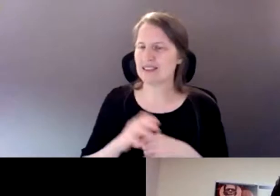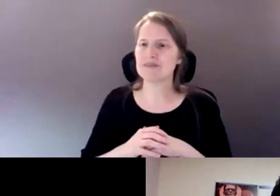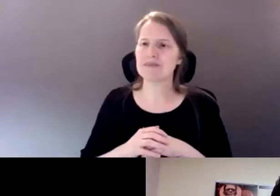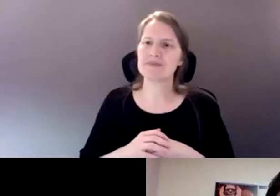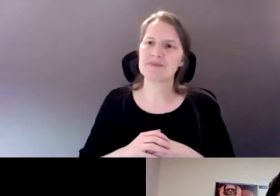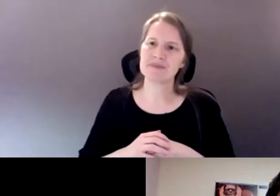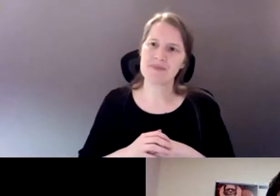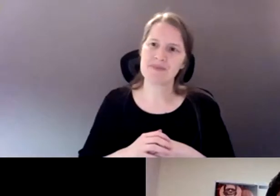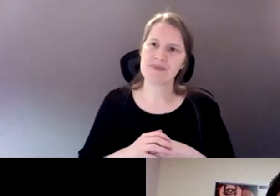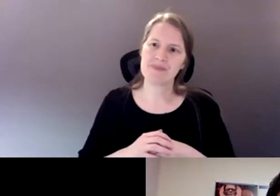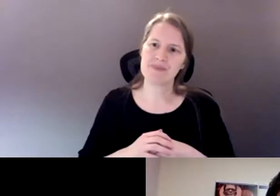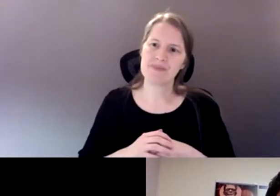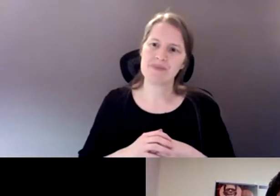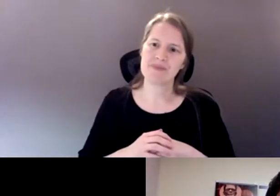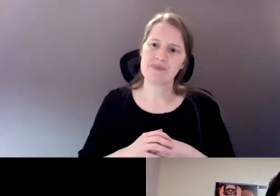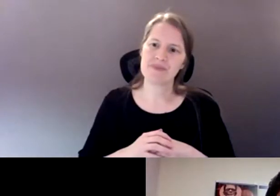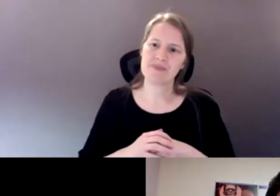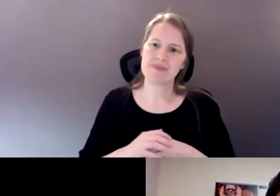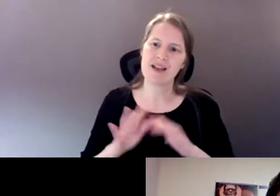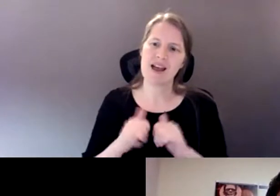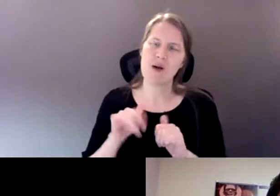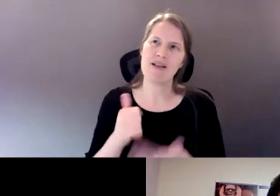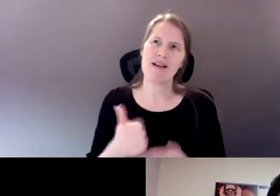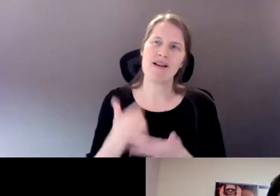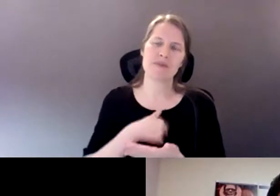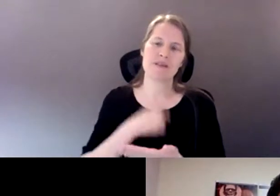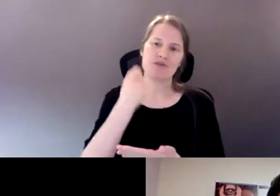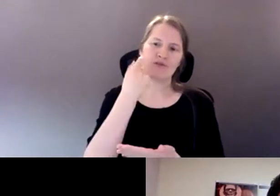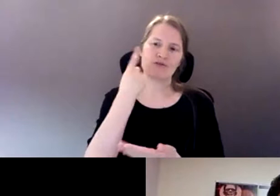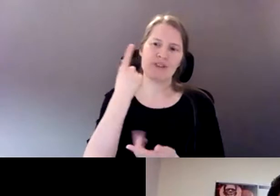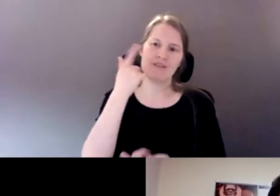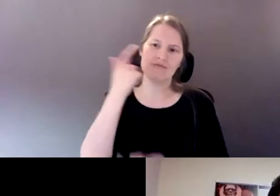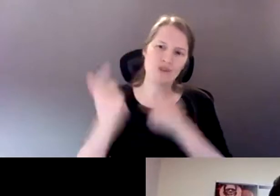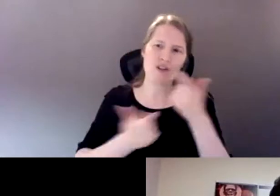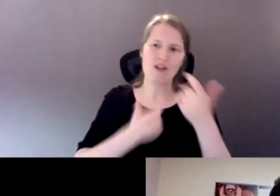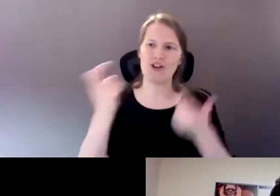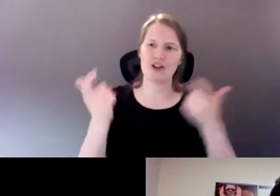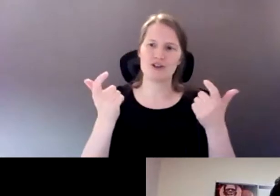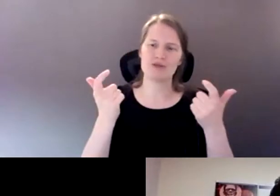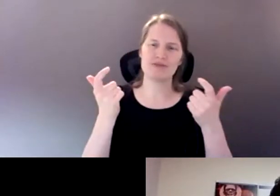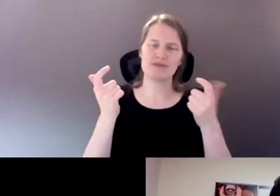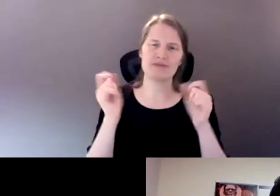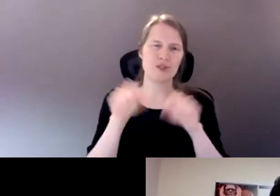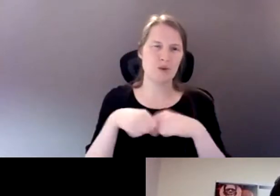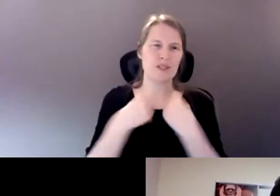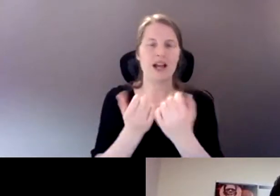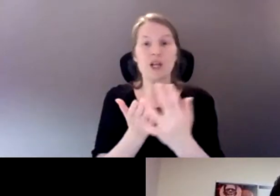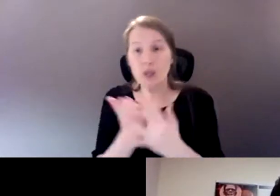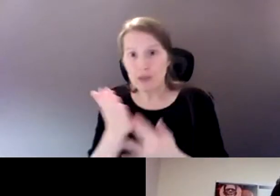and what we can learn about the larger societies through the use of